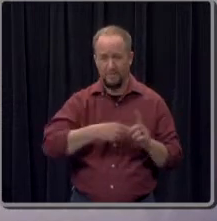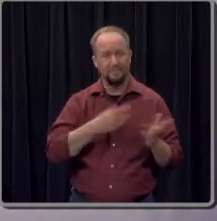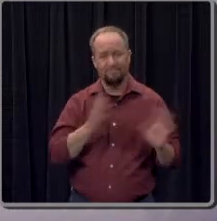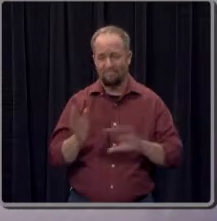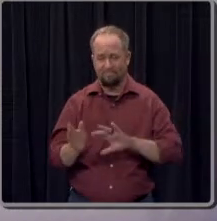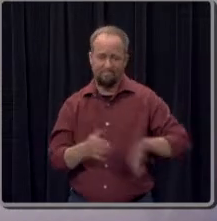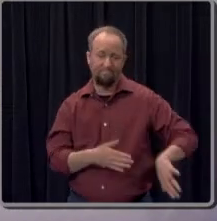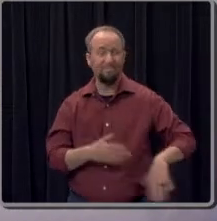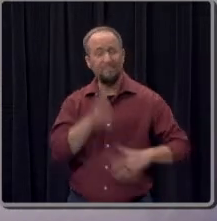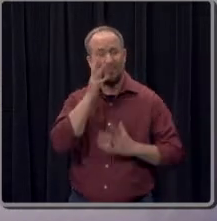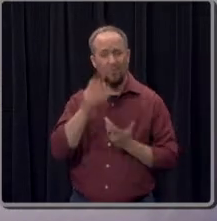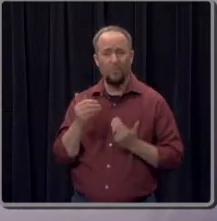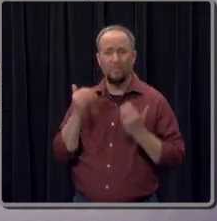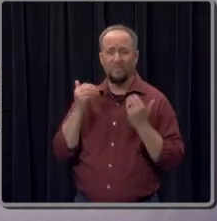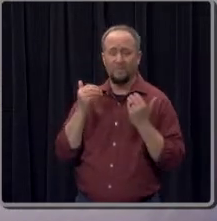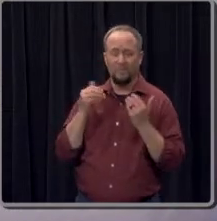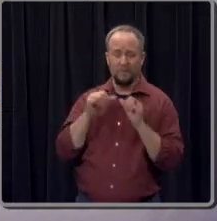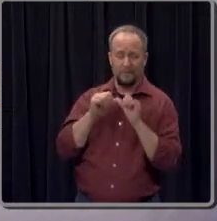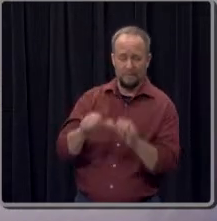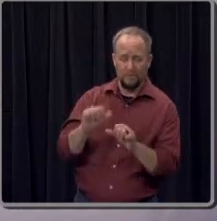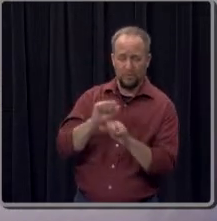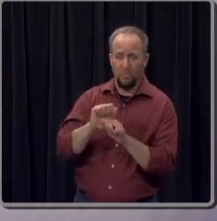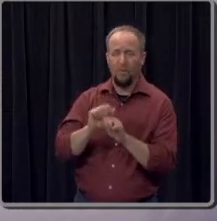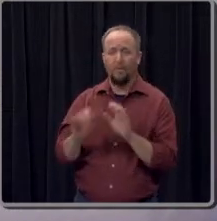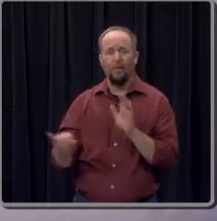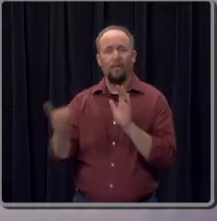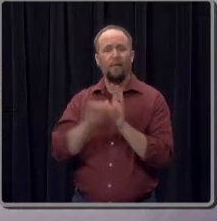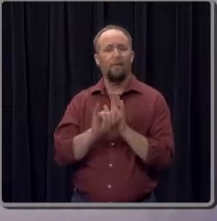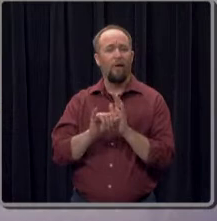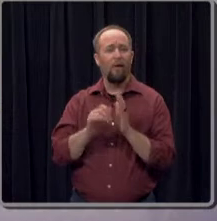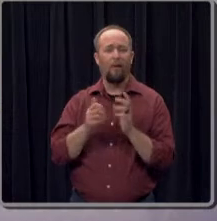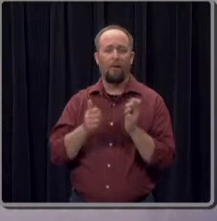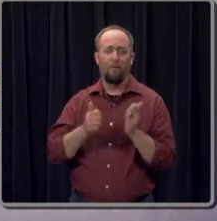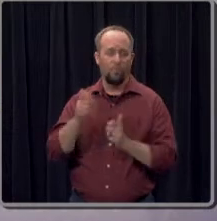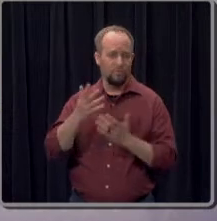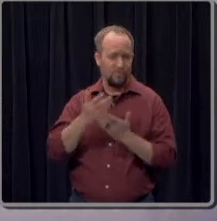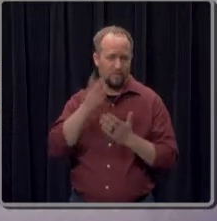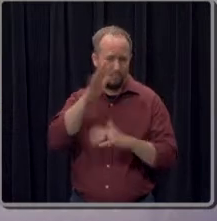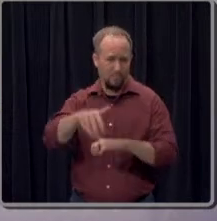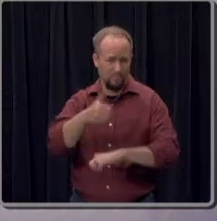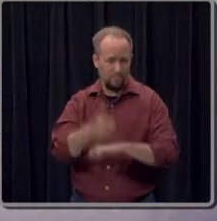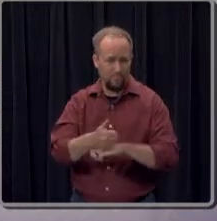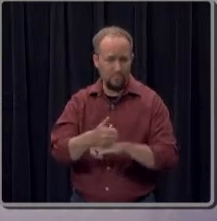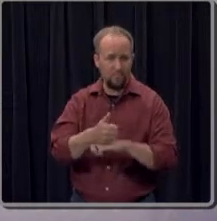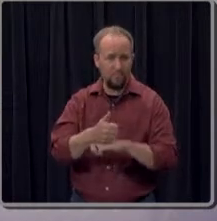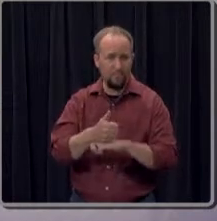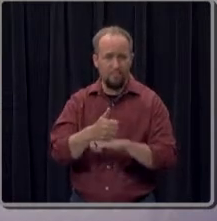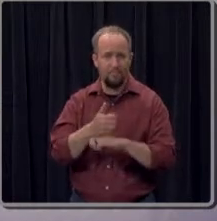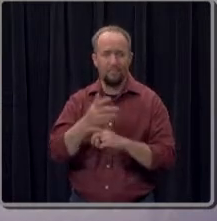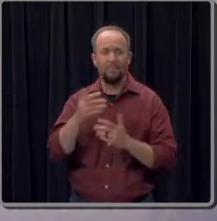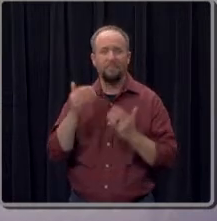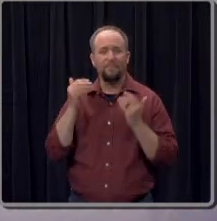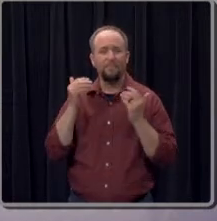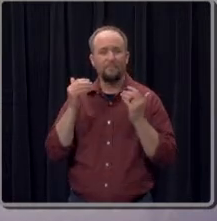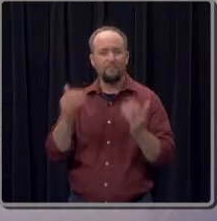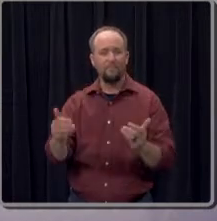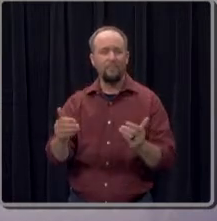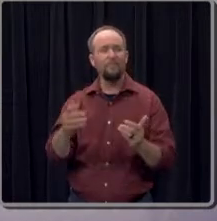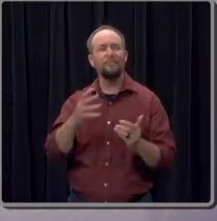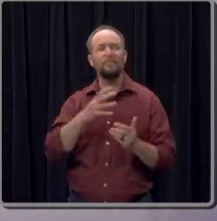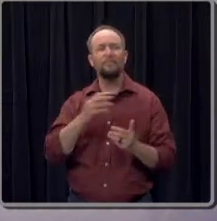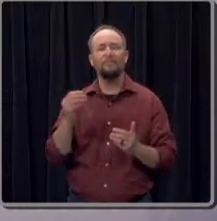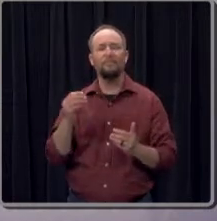work on identifying which interventions we will put in place moving forward, and